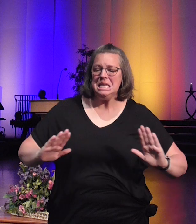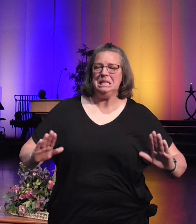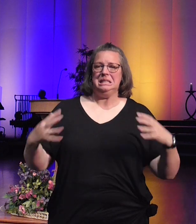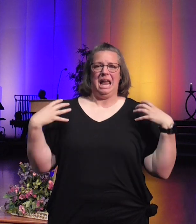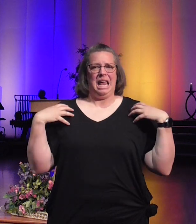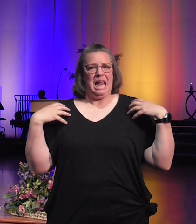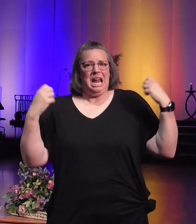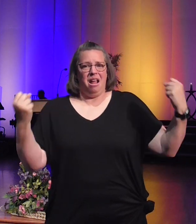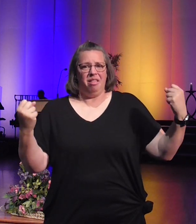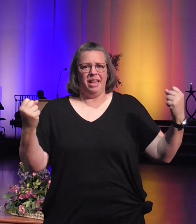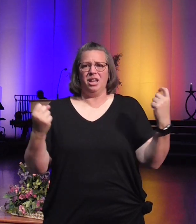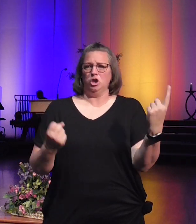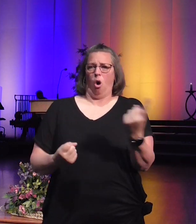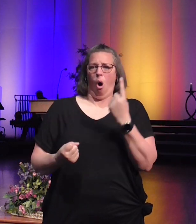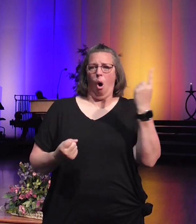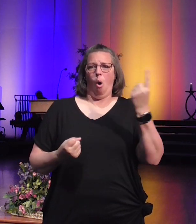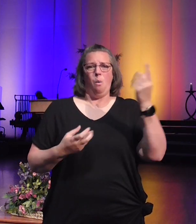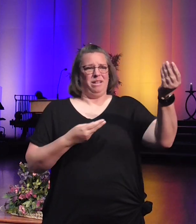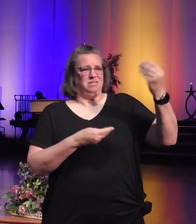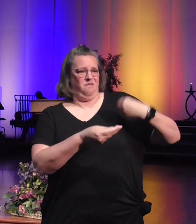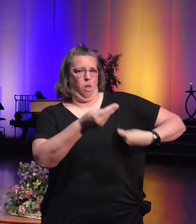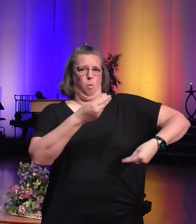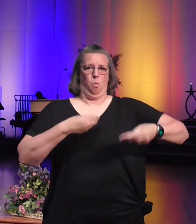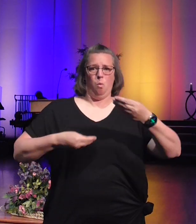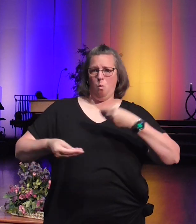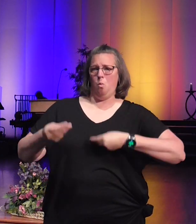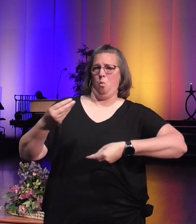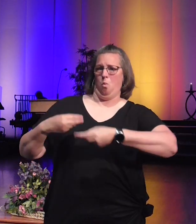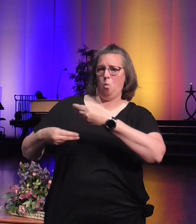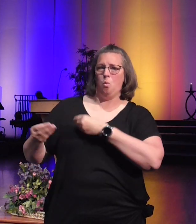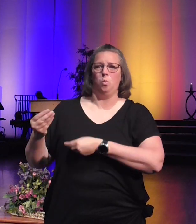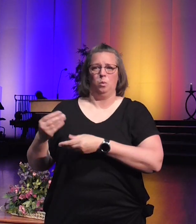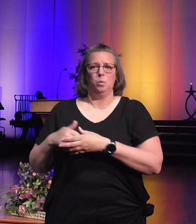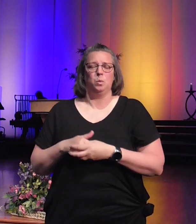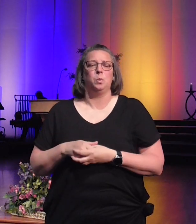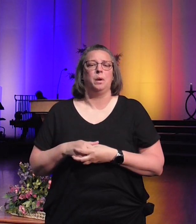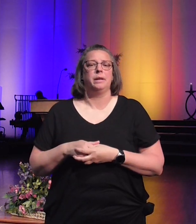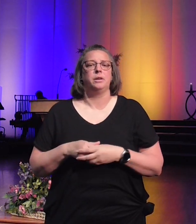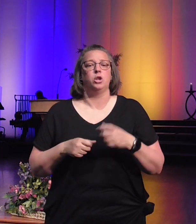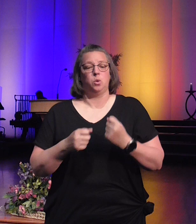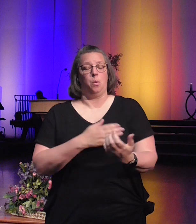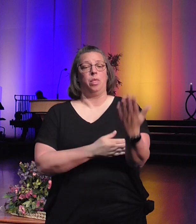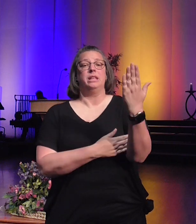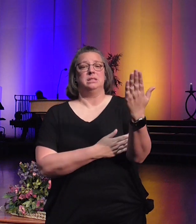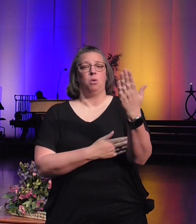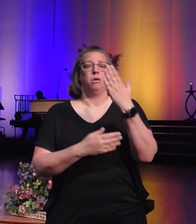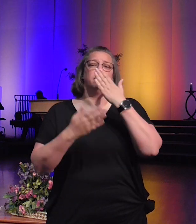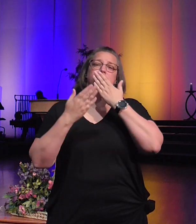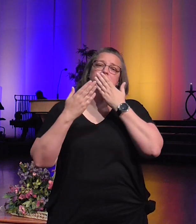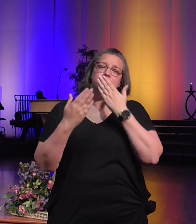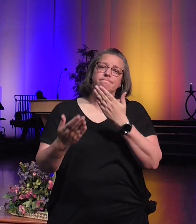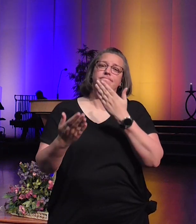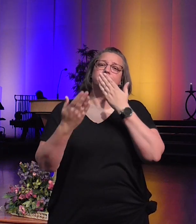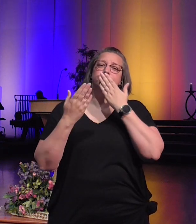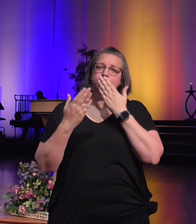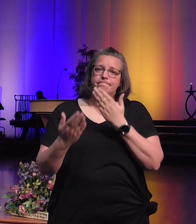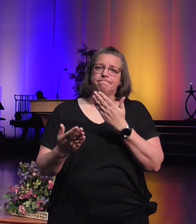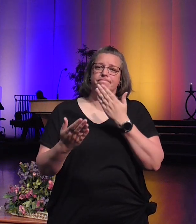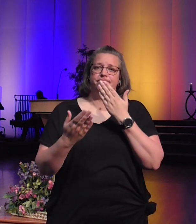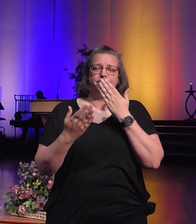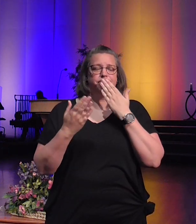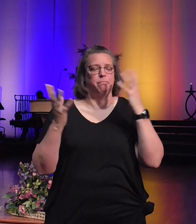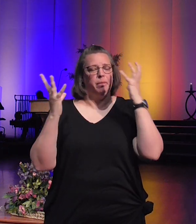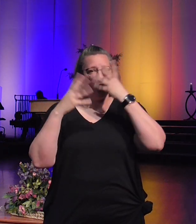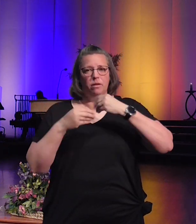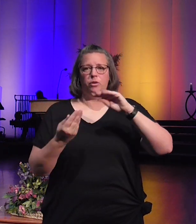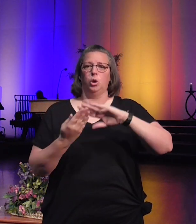and always flowing to us in every moment. And so this morning I am so grateful Grateful for this